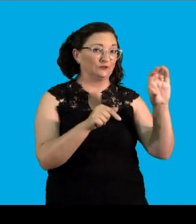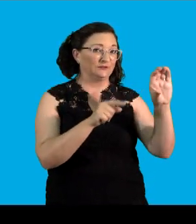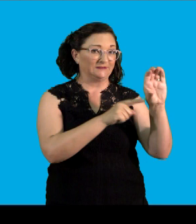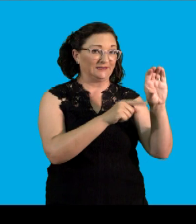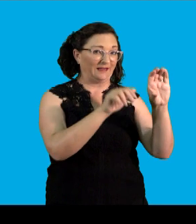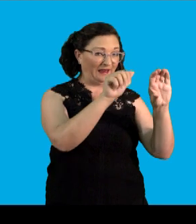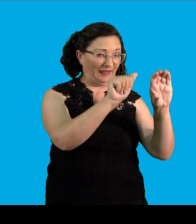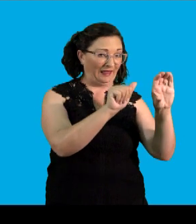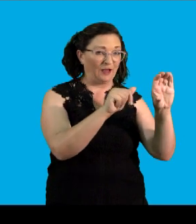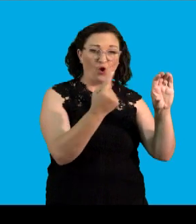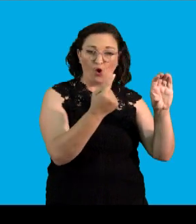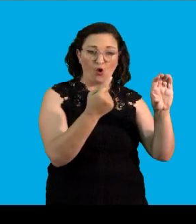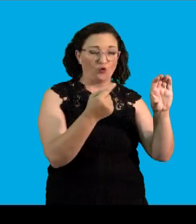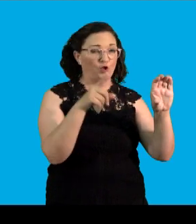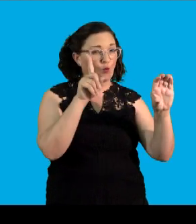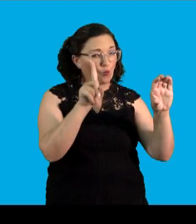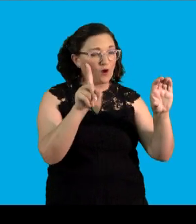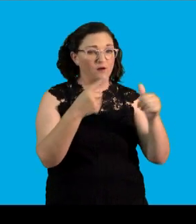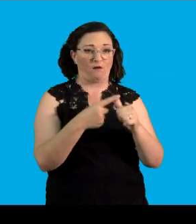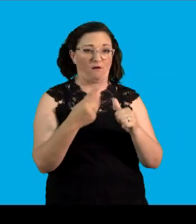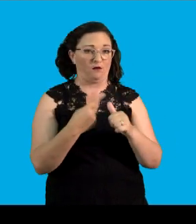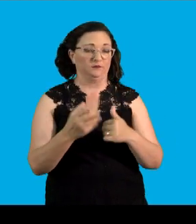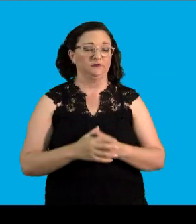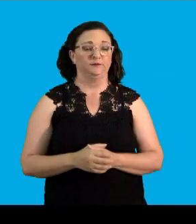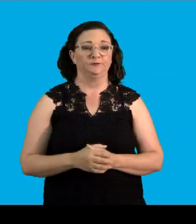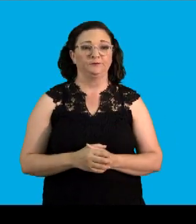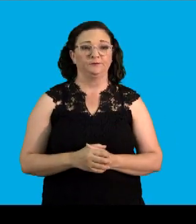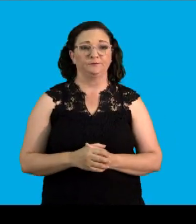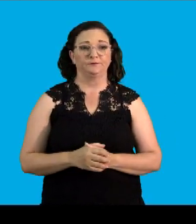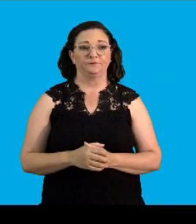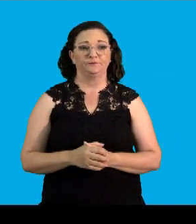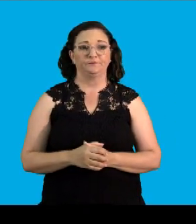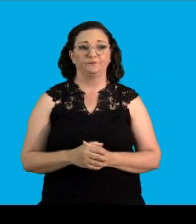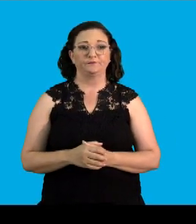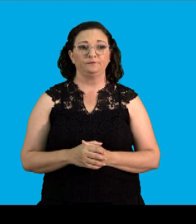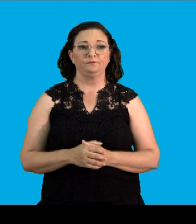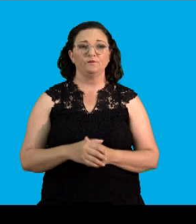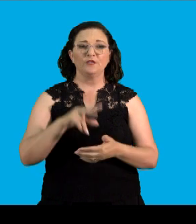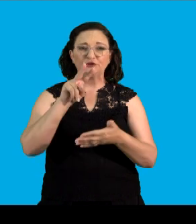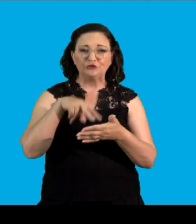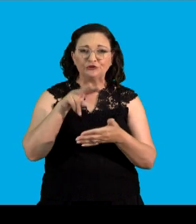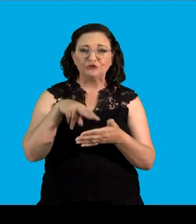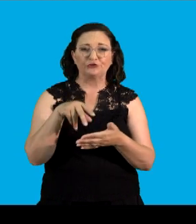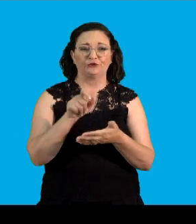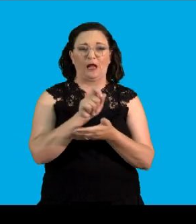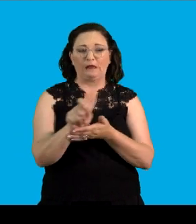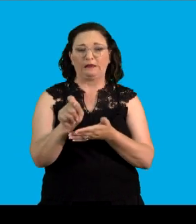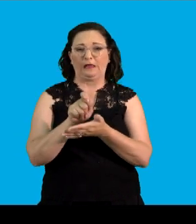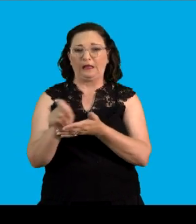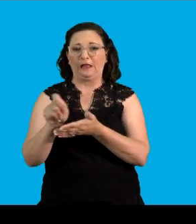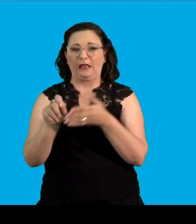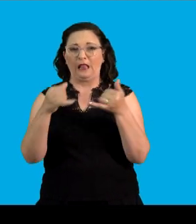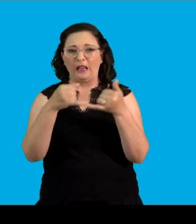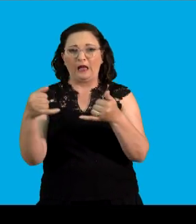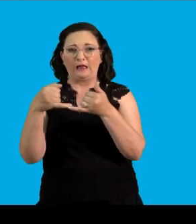we did say that there's only one answer in this section. Then you read and you